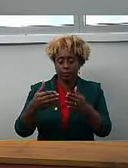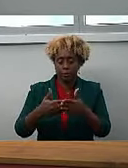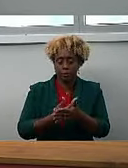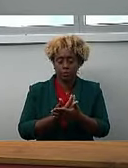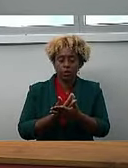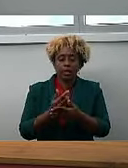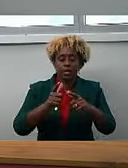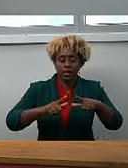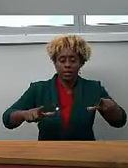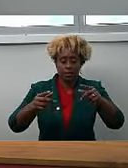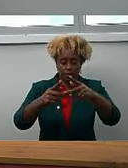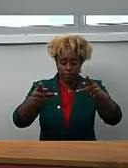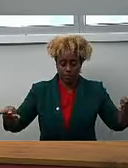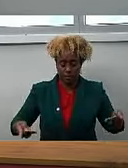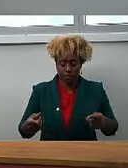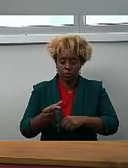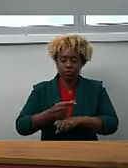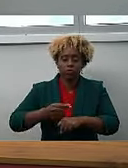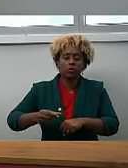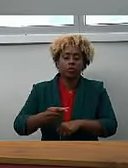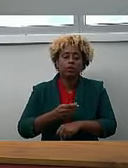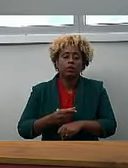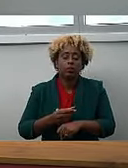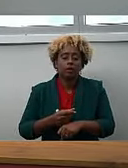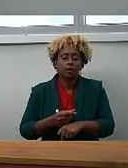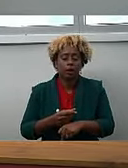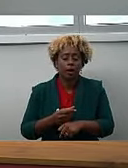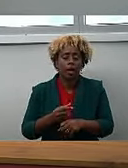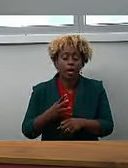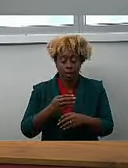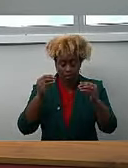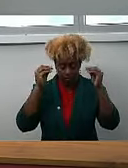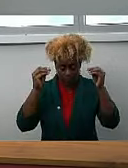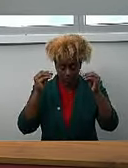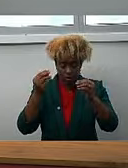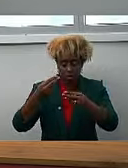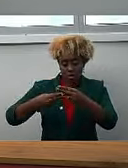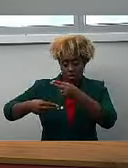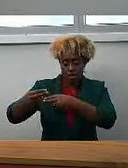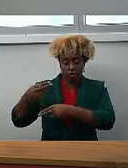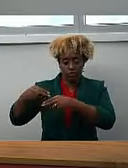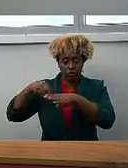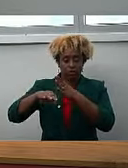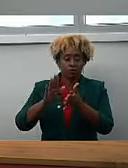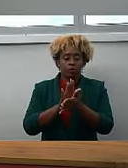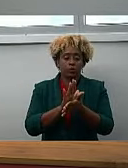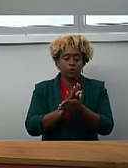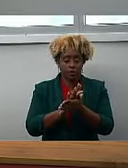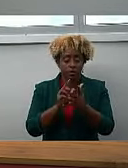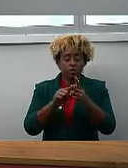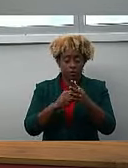of Grenadian history in our schools, which began in the new school year.